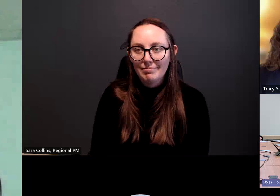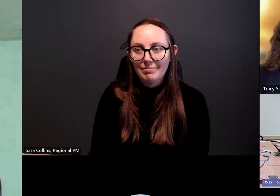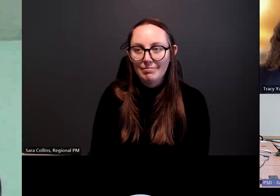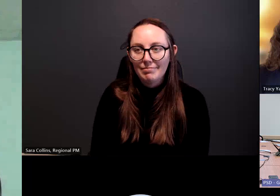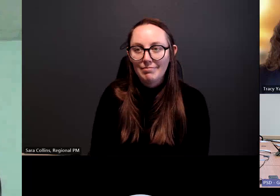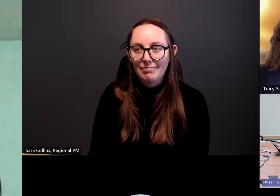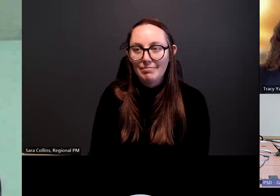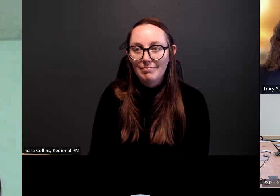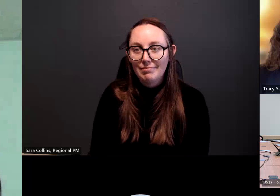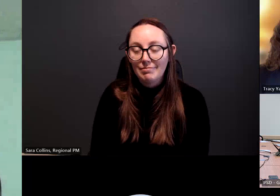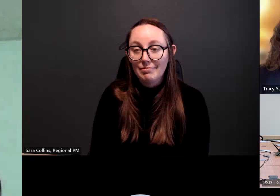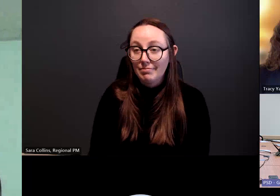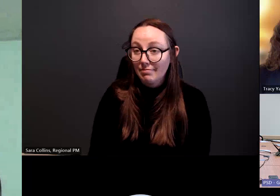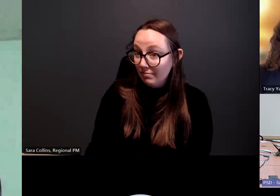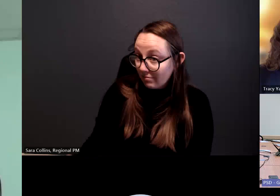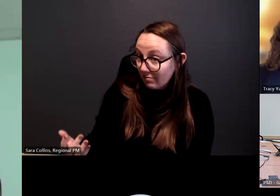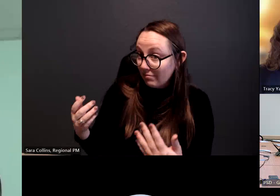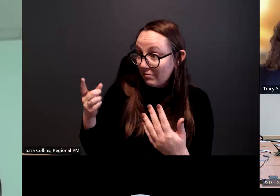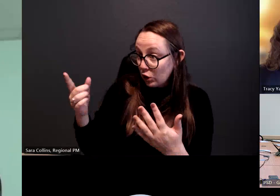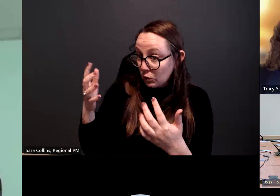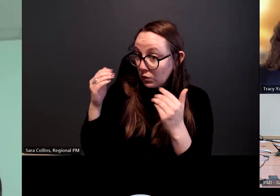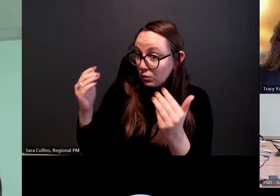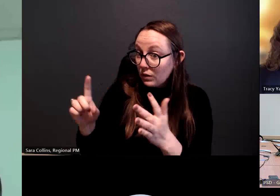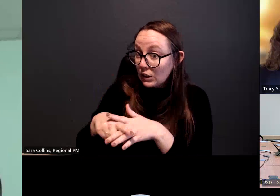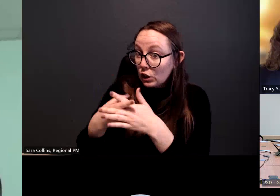You want to get started? I